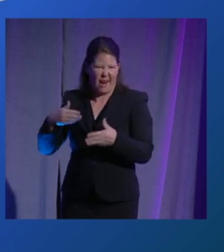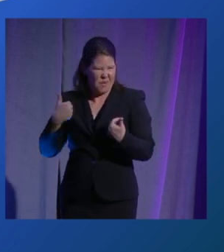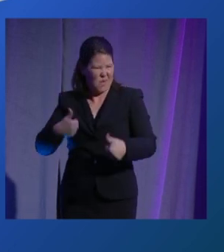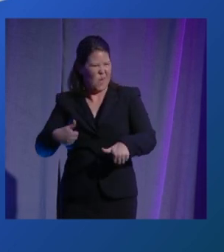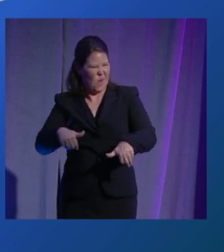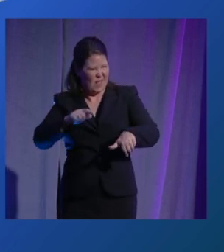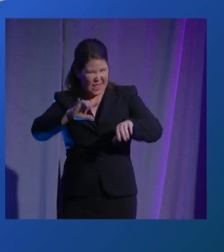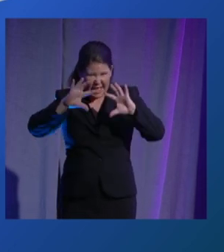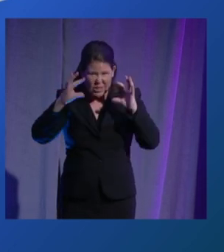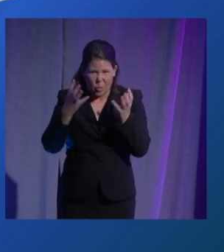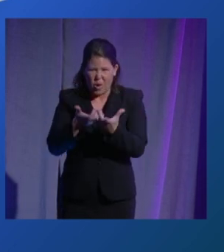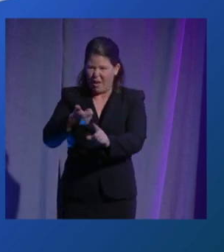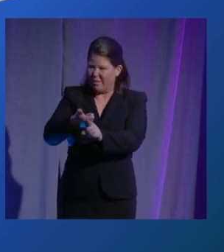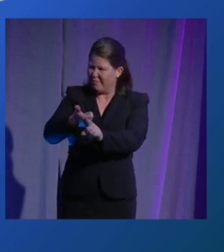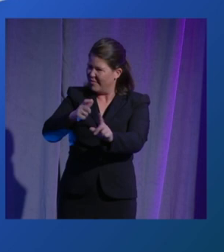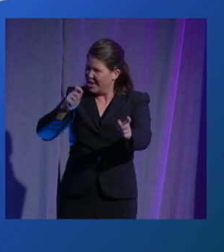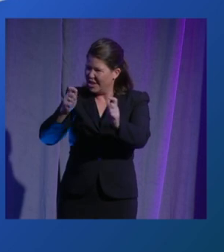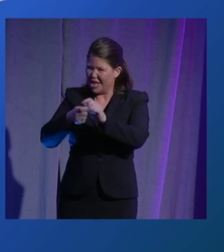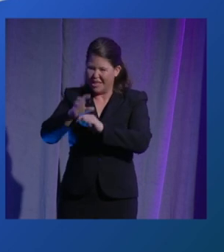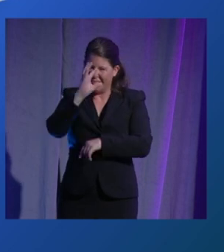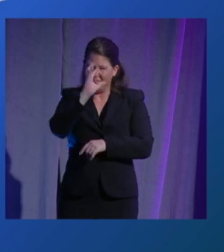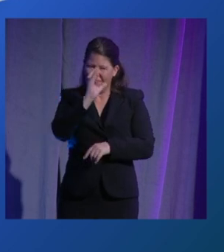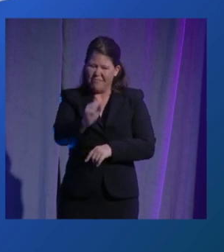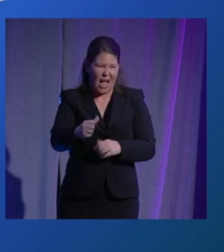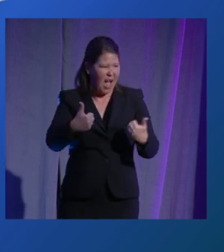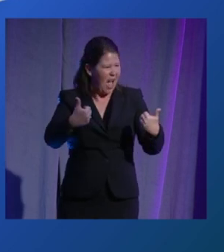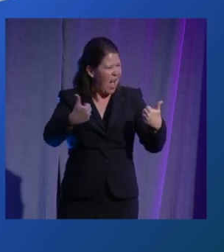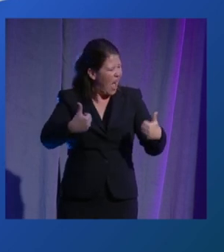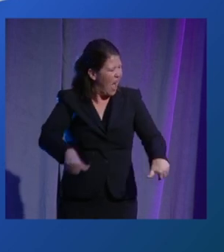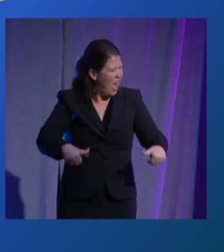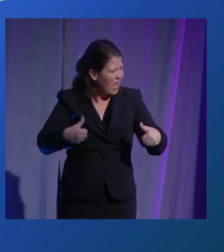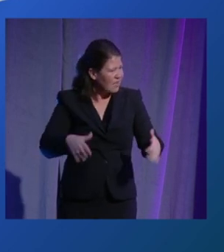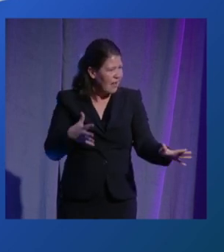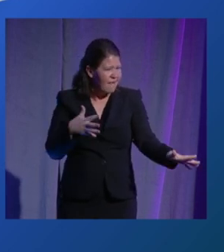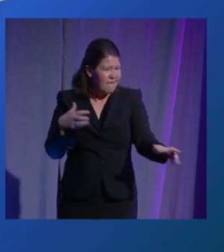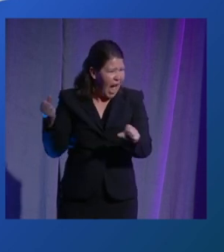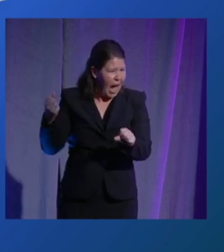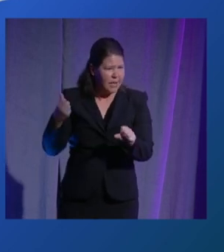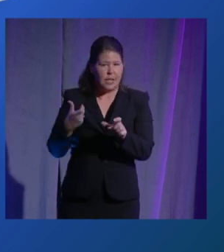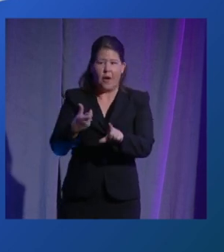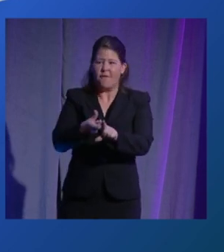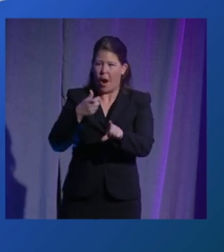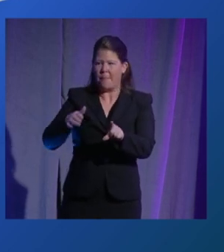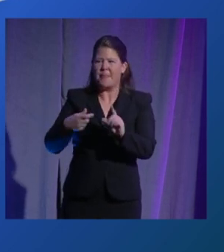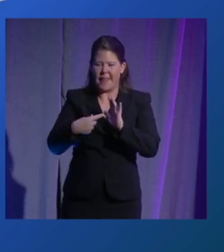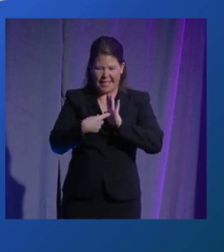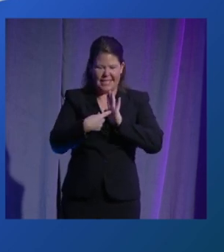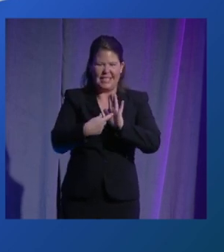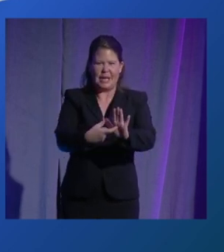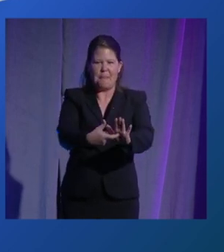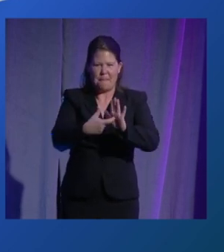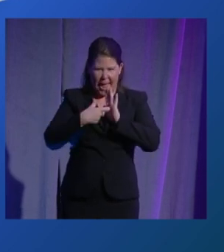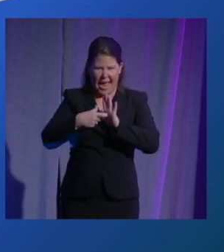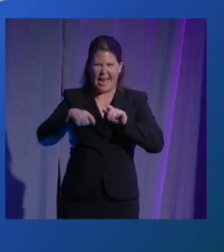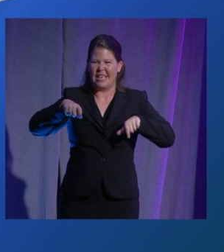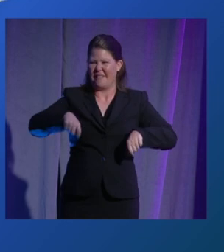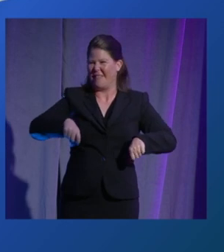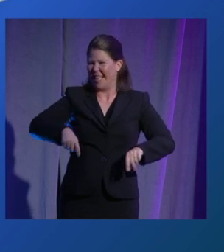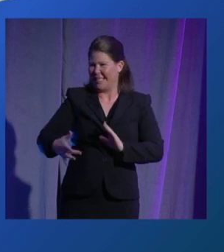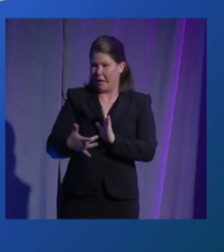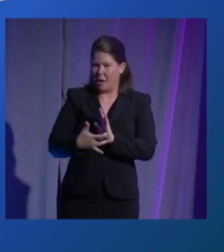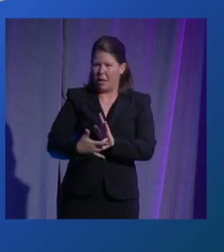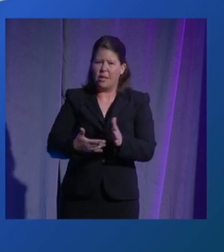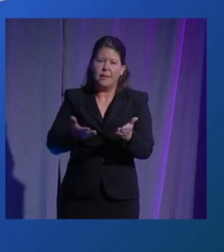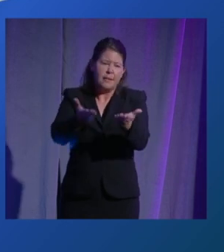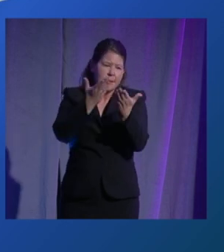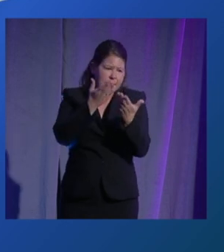changing so quickly from the demand of this technology so I want to thank you guys it was a great panel very insightful all